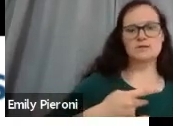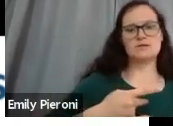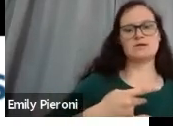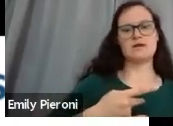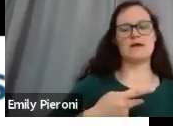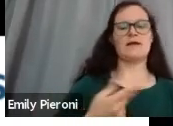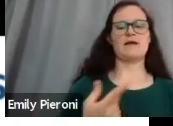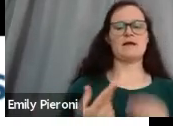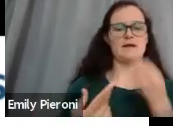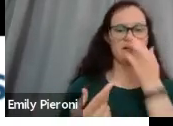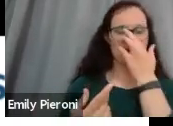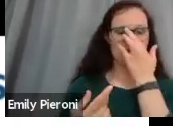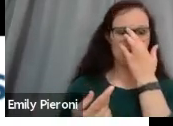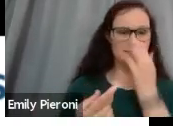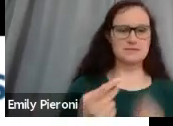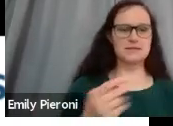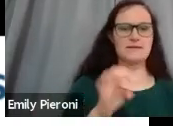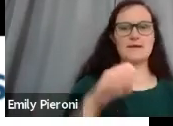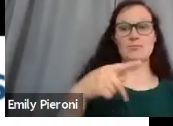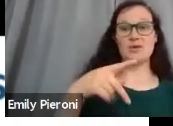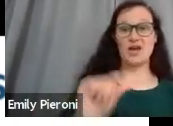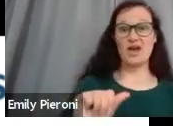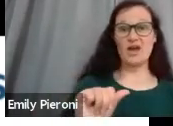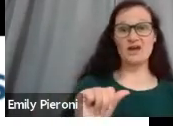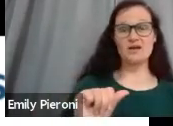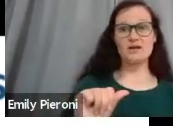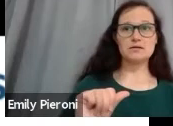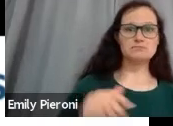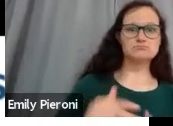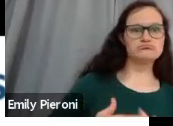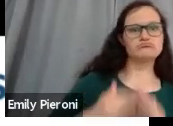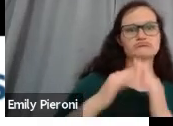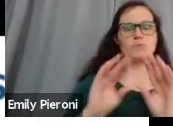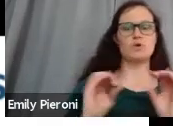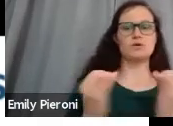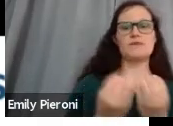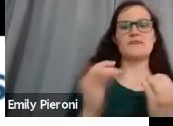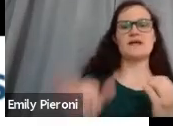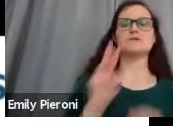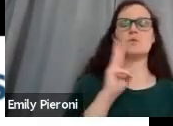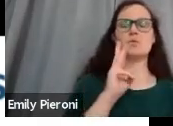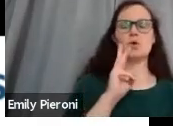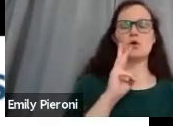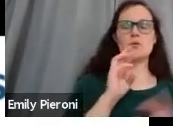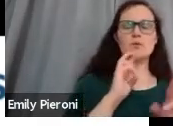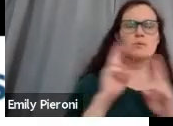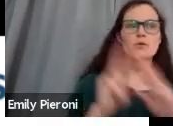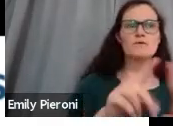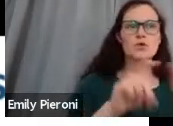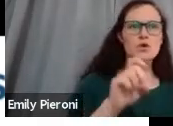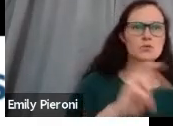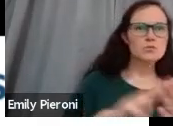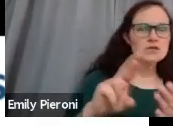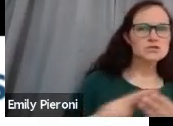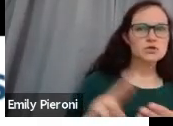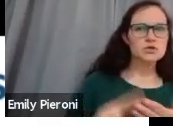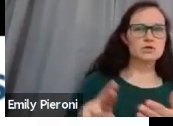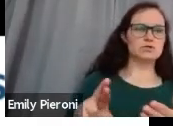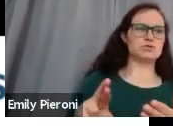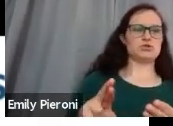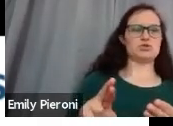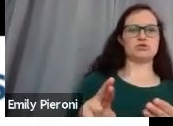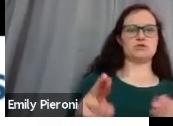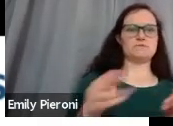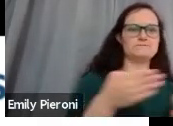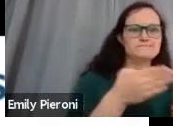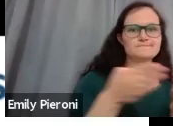the EPA, most recently is a produced water report on research directions for the reuse of produced water. So next